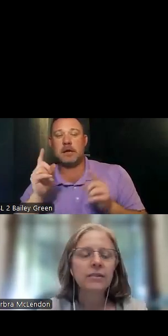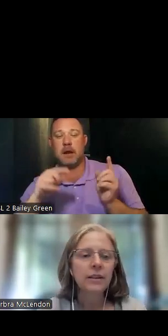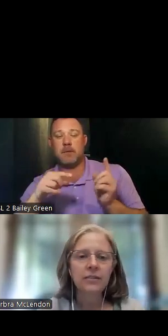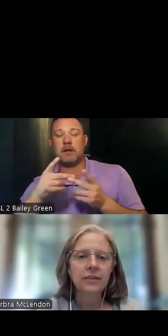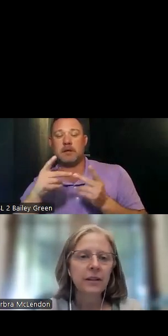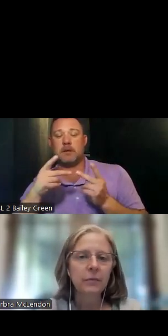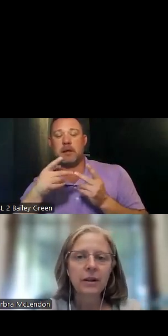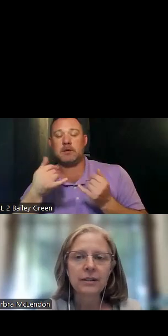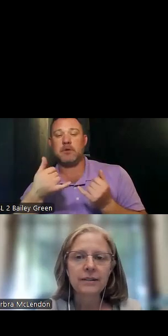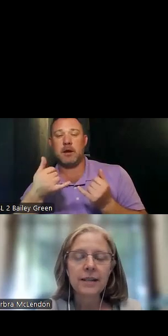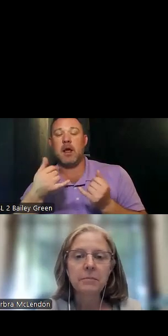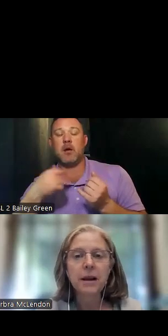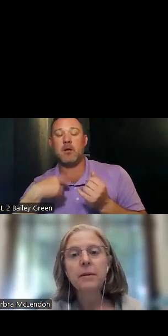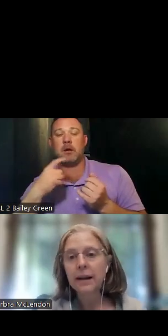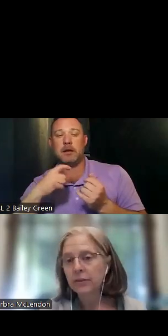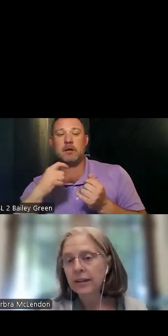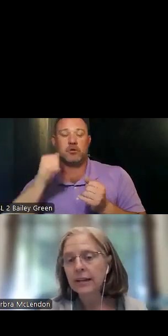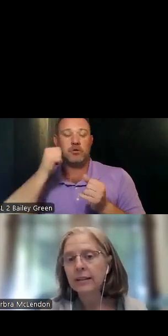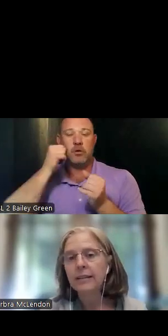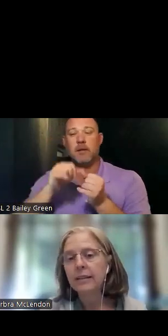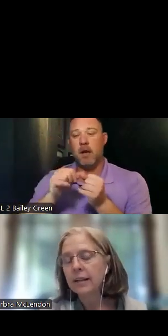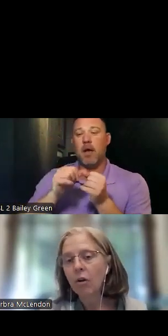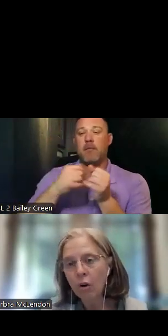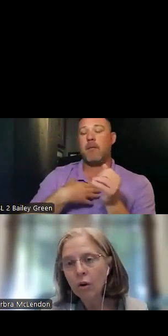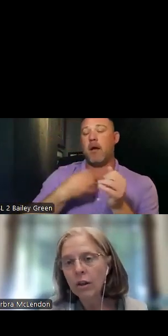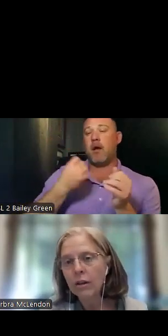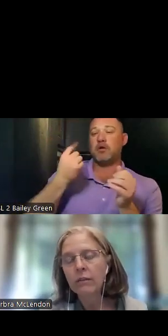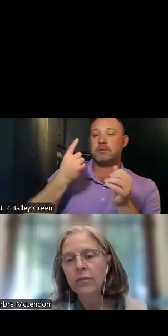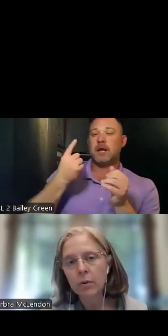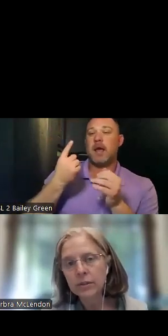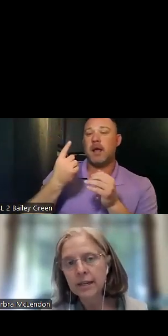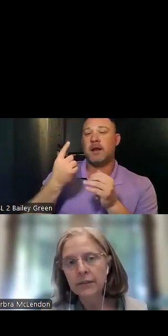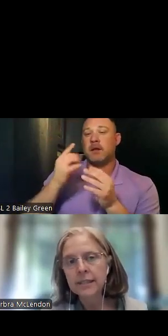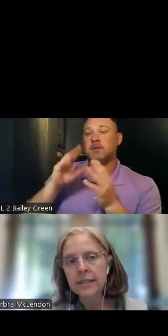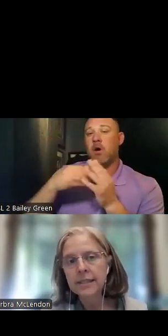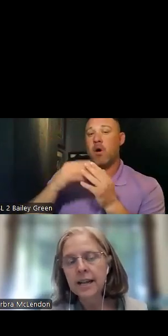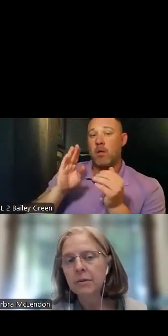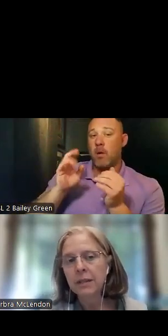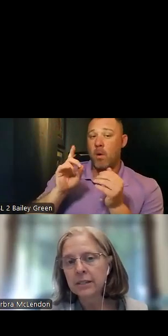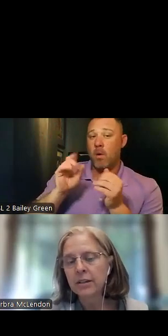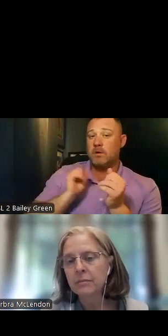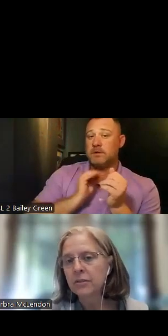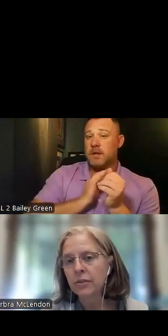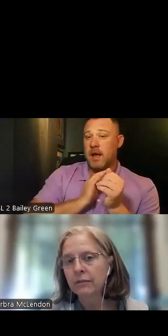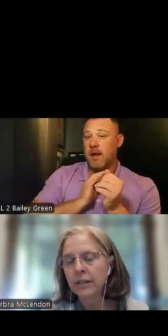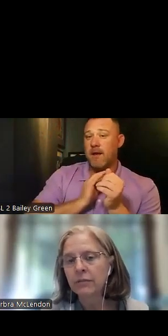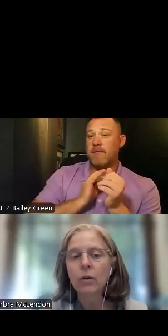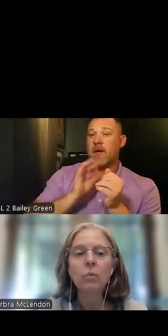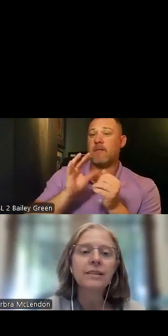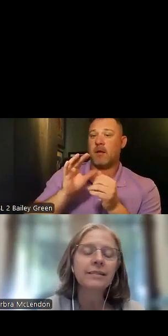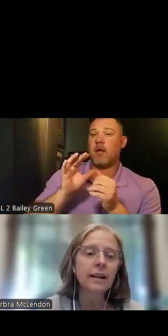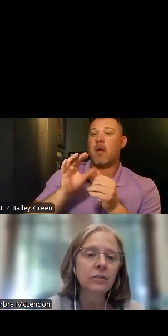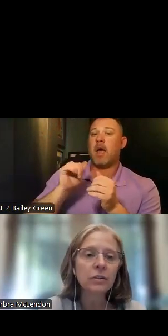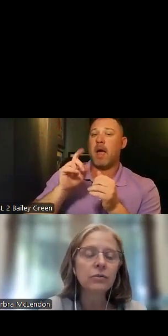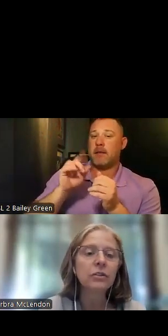now. And so that's just something that we all need to keep in mind. But my understanding is that all of the BOLD staff at CDC have been placed on administrative leave. So